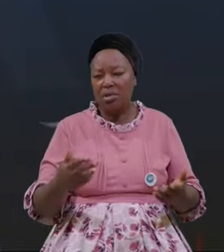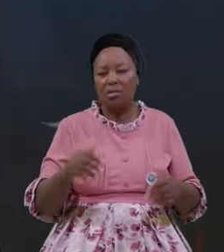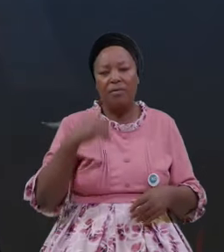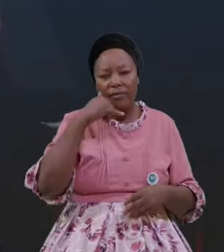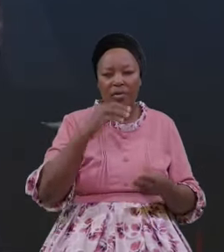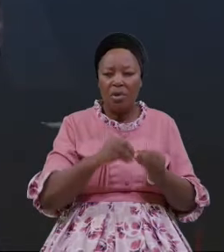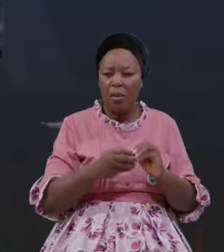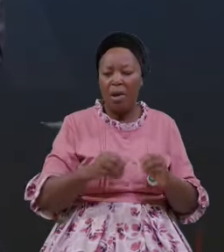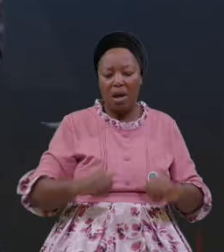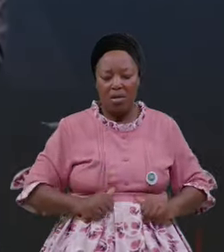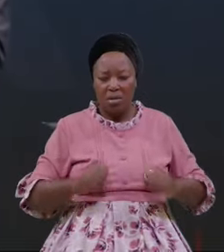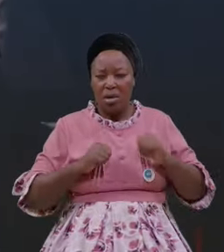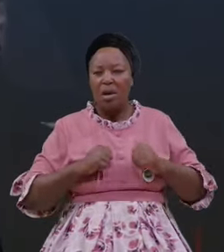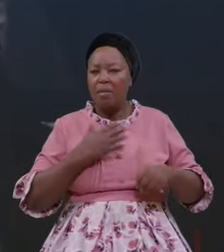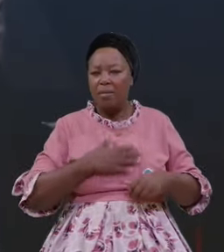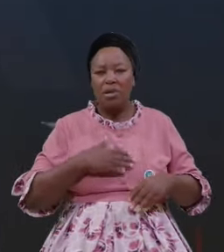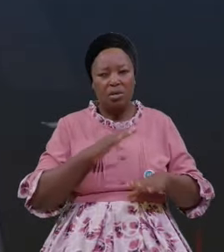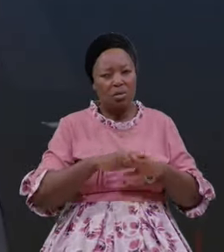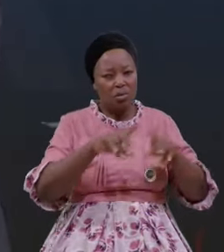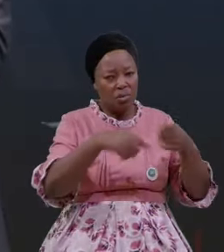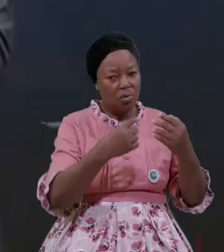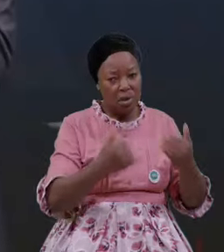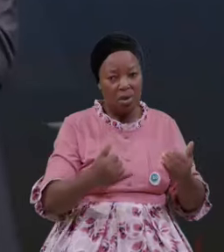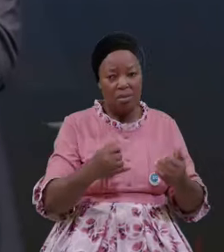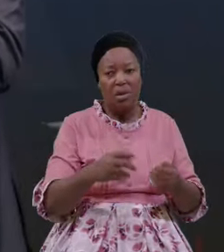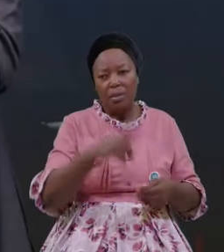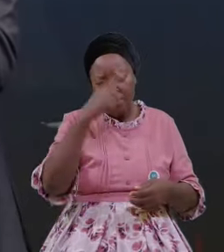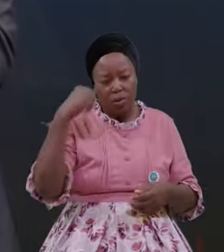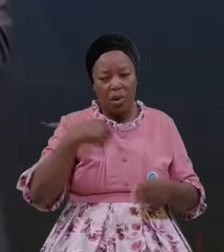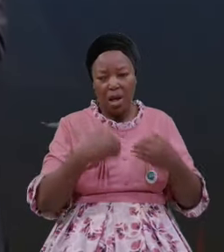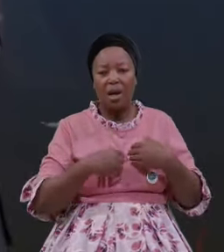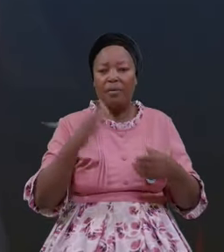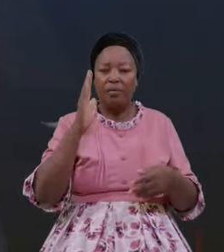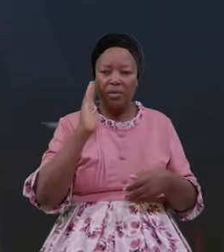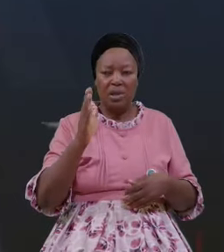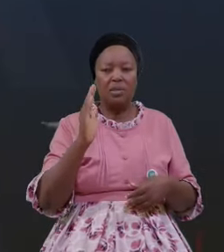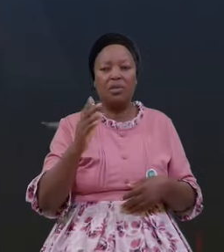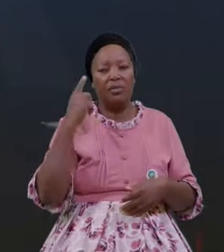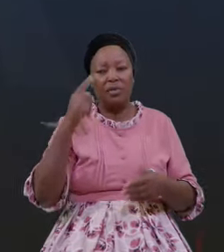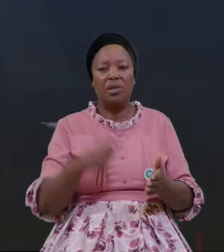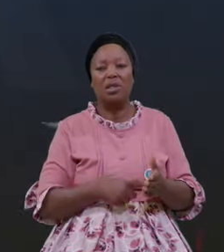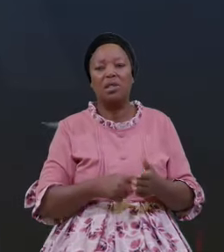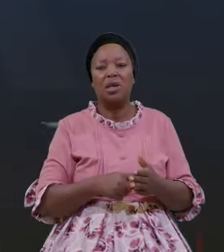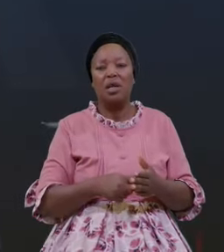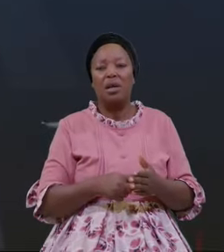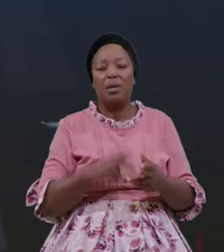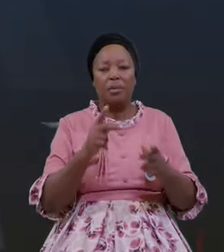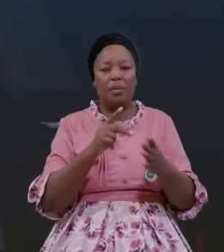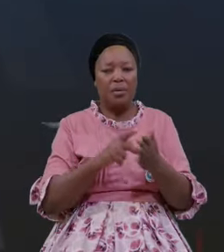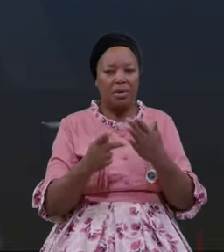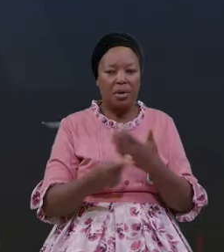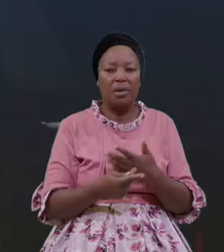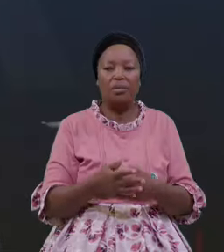don't move out, because there will be closing ceremony for this Wukari crusade. It's a unique crusade to my mind.